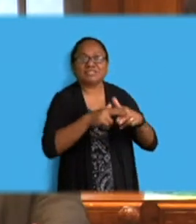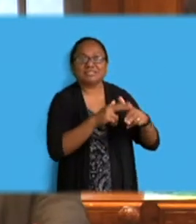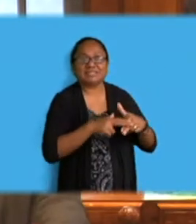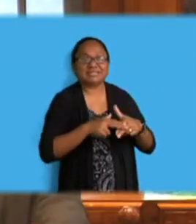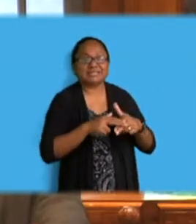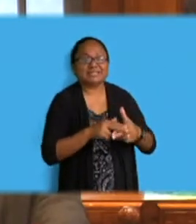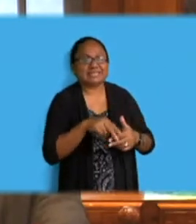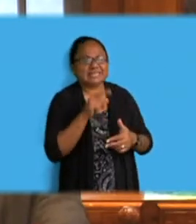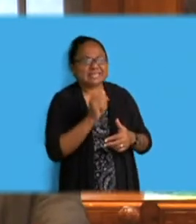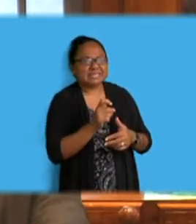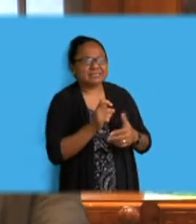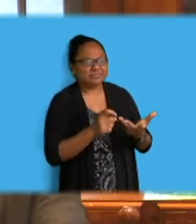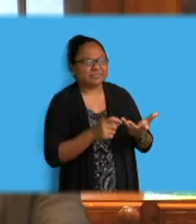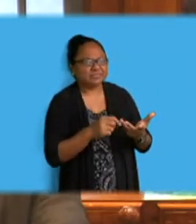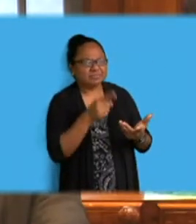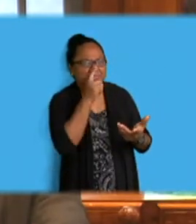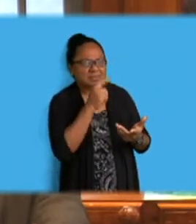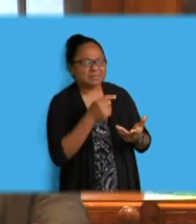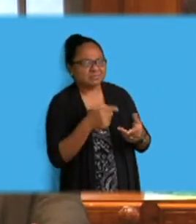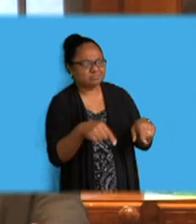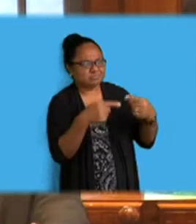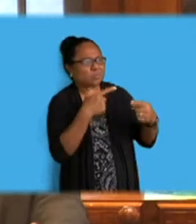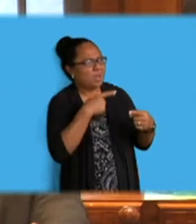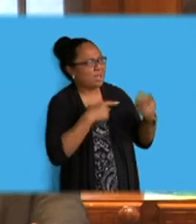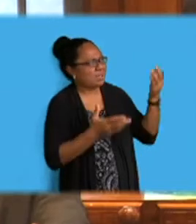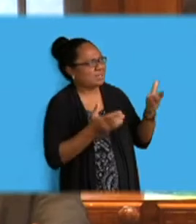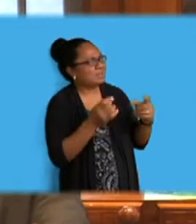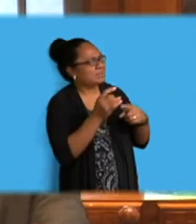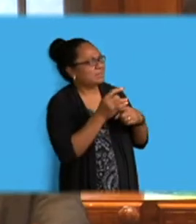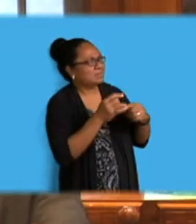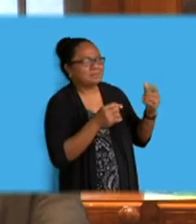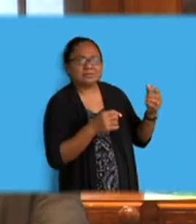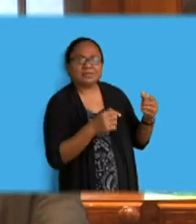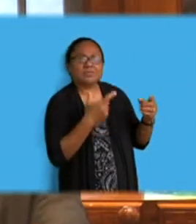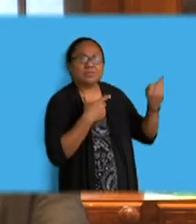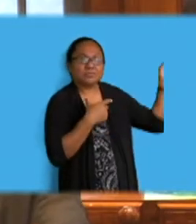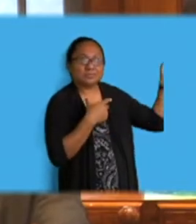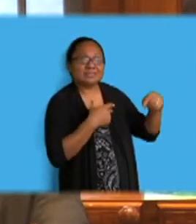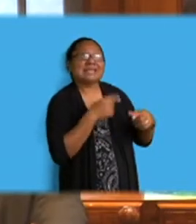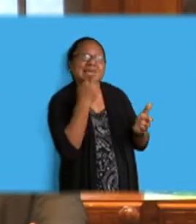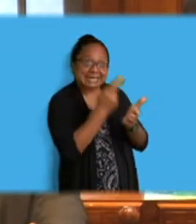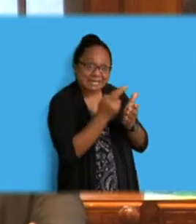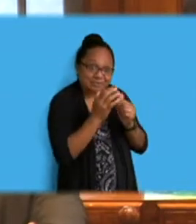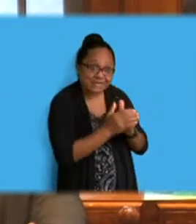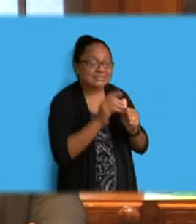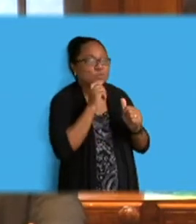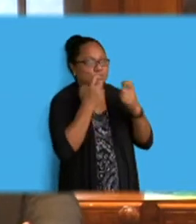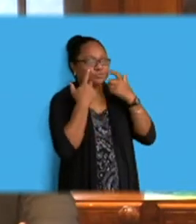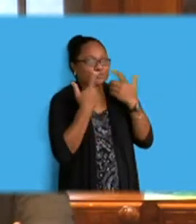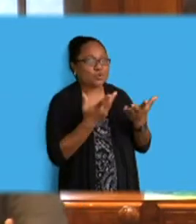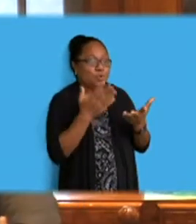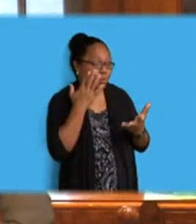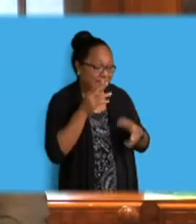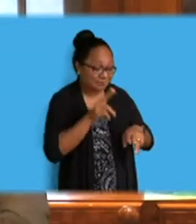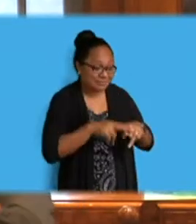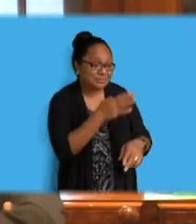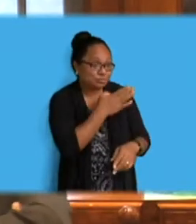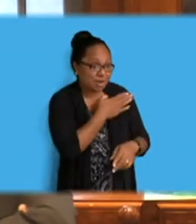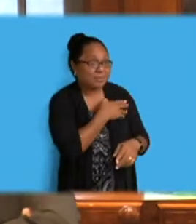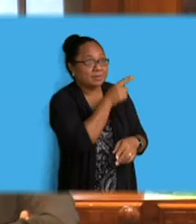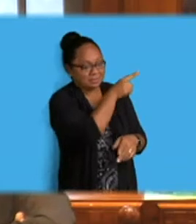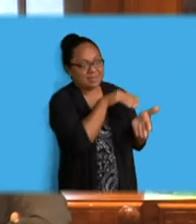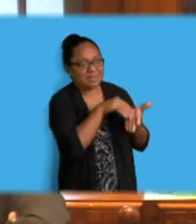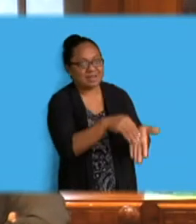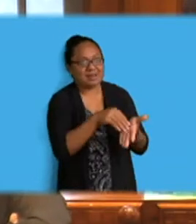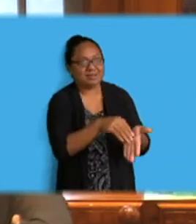what is the relevance and comparison, then that's been lame and ignorant. Real friends show themselves in times of need and are not here to exploit the